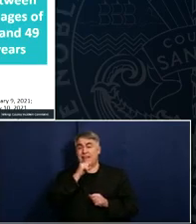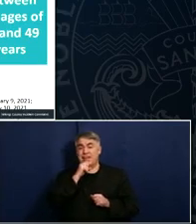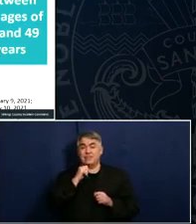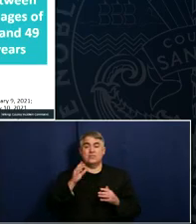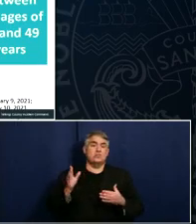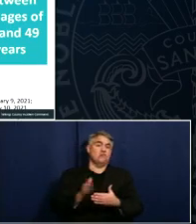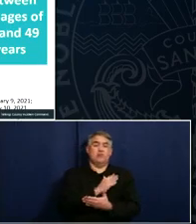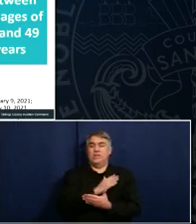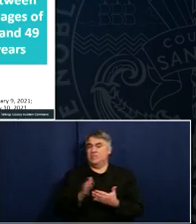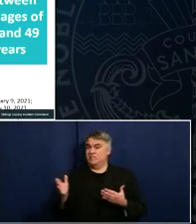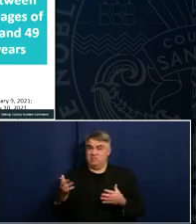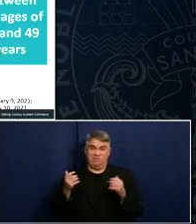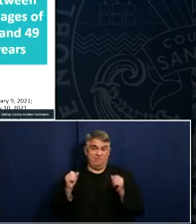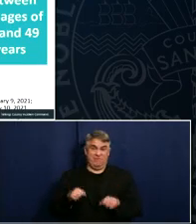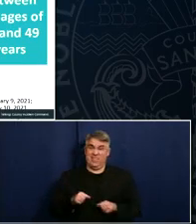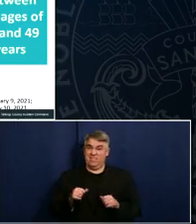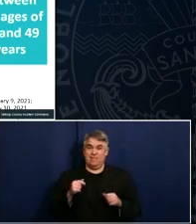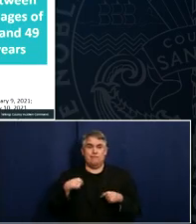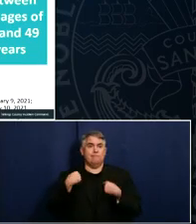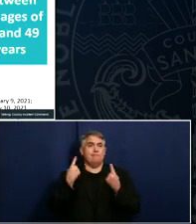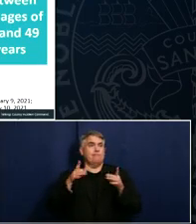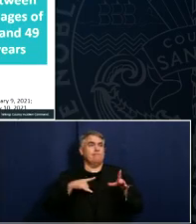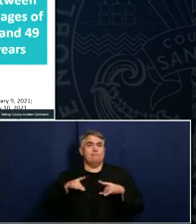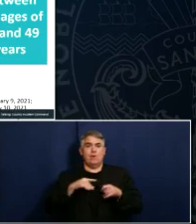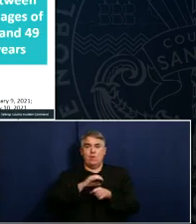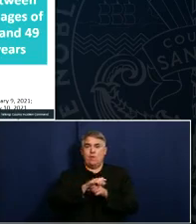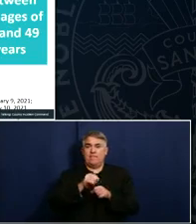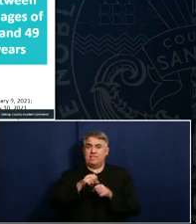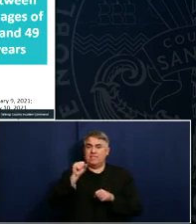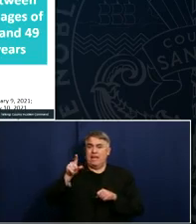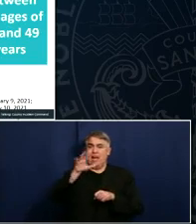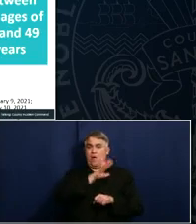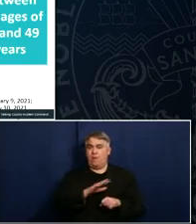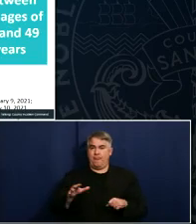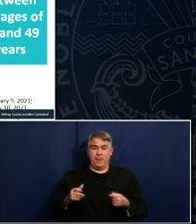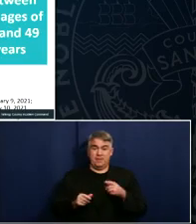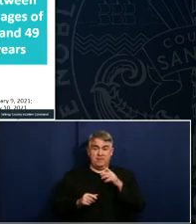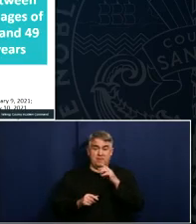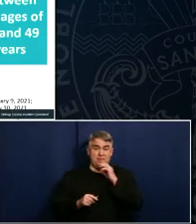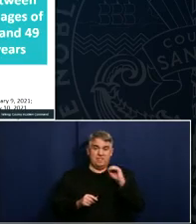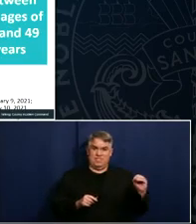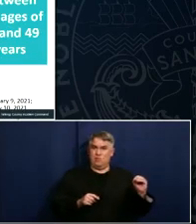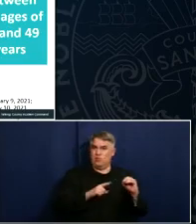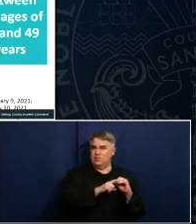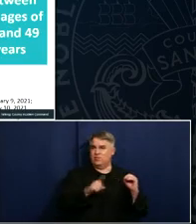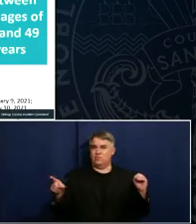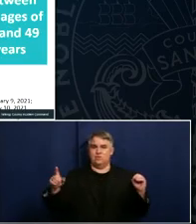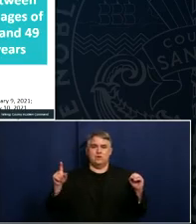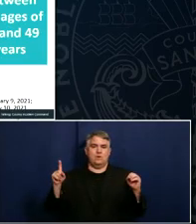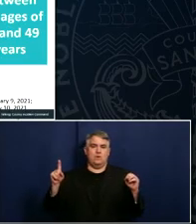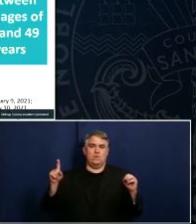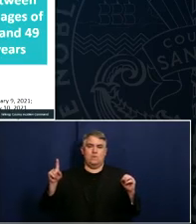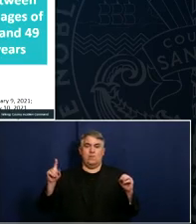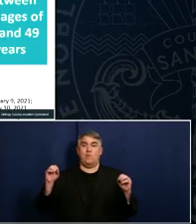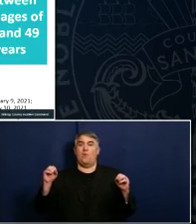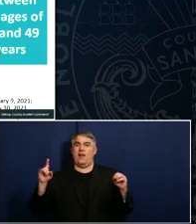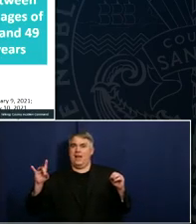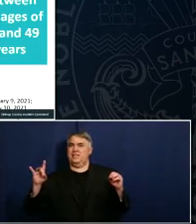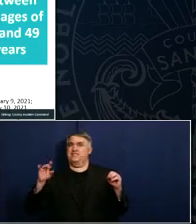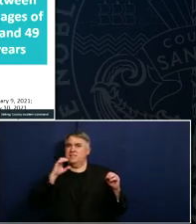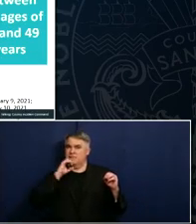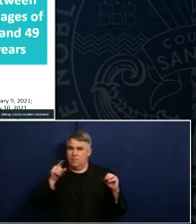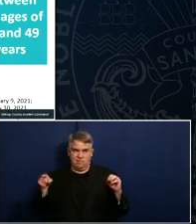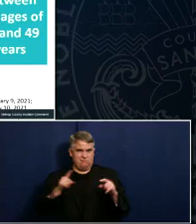for all of our cases is 0 to 108 years of age. The average